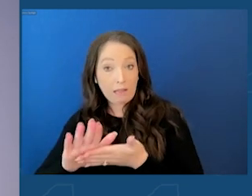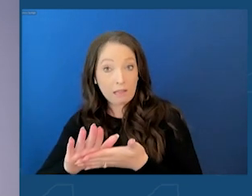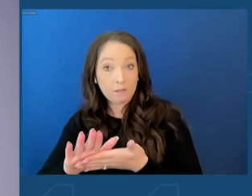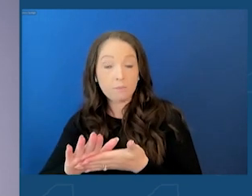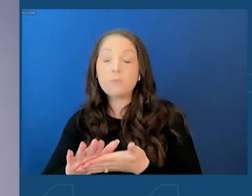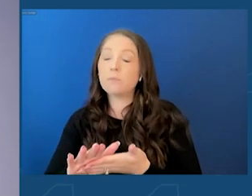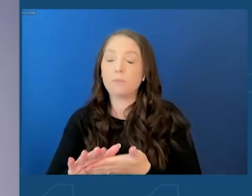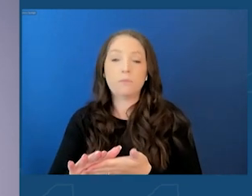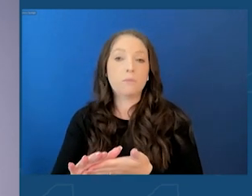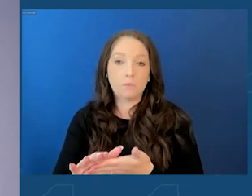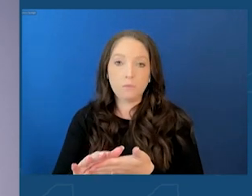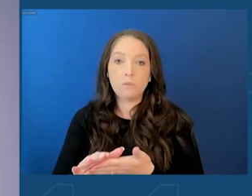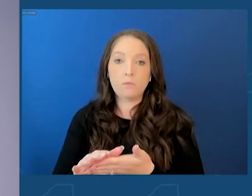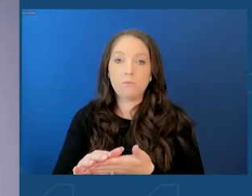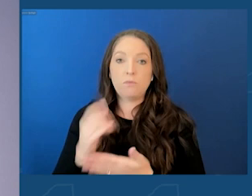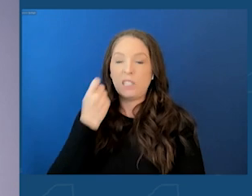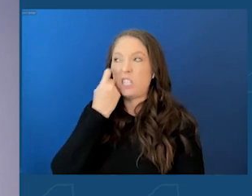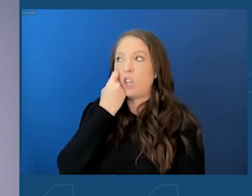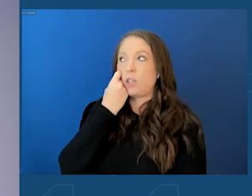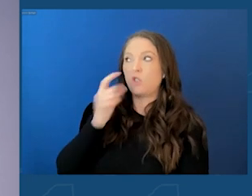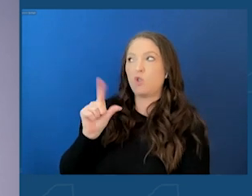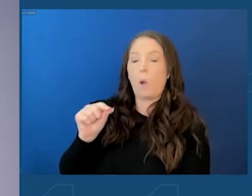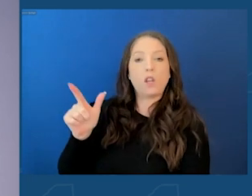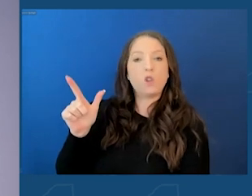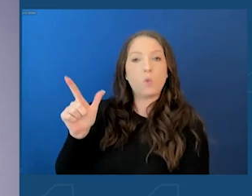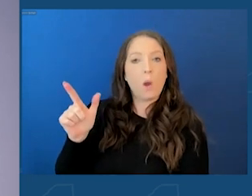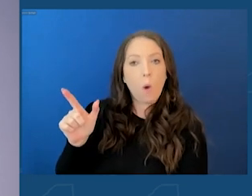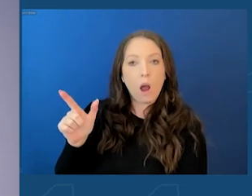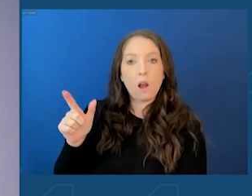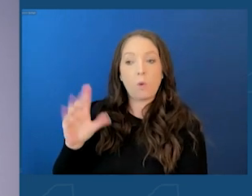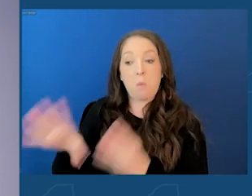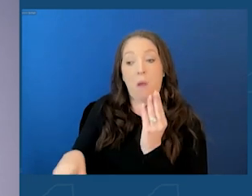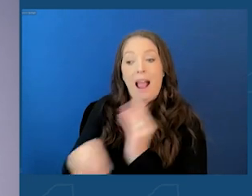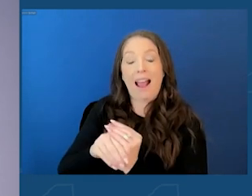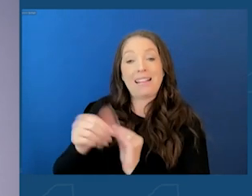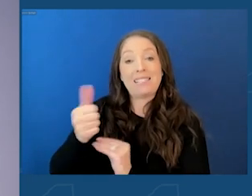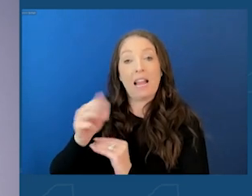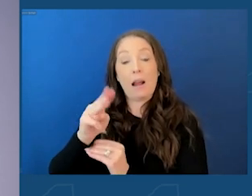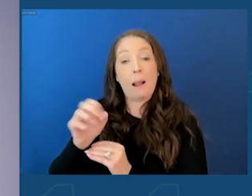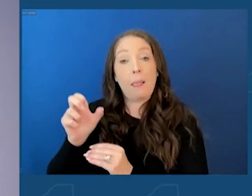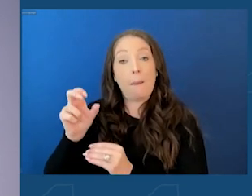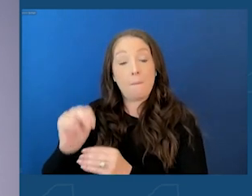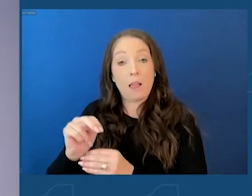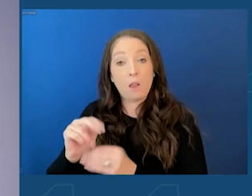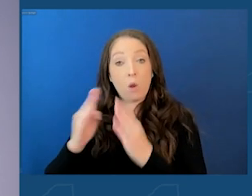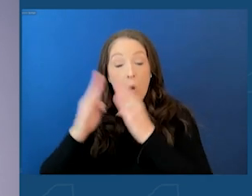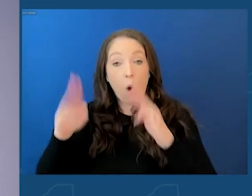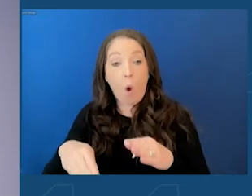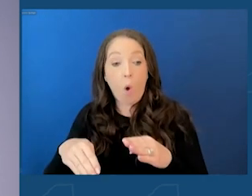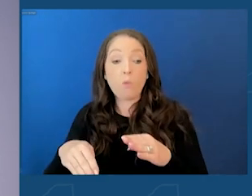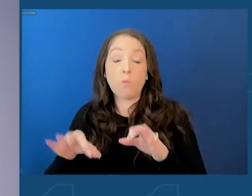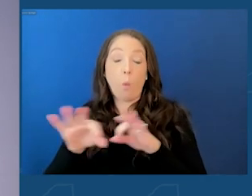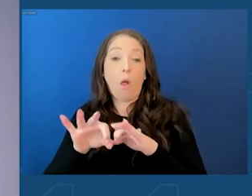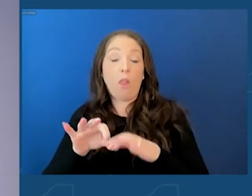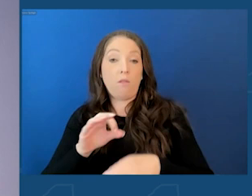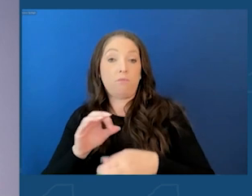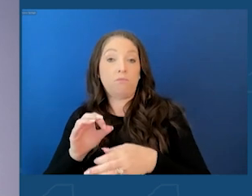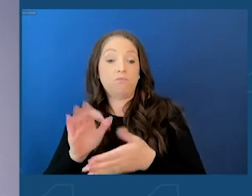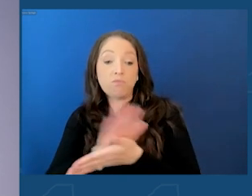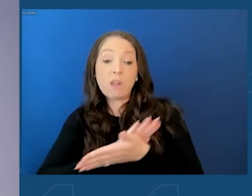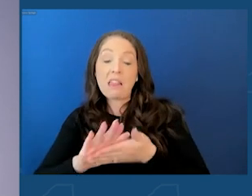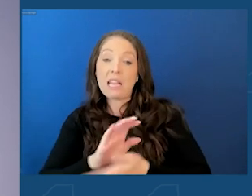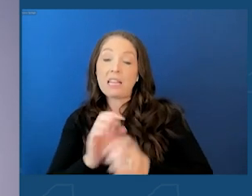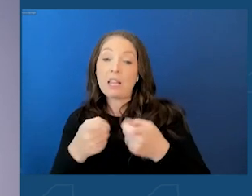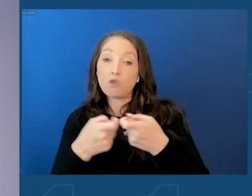just since 2021, we've added 10 million homes worth of clean electricity here in the United States. You look at the